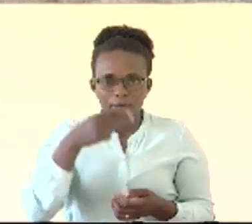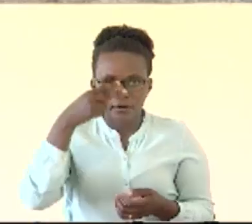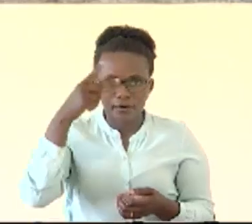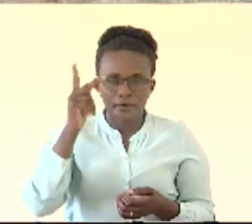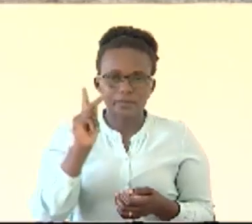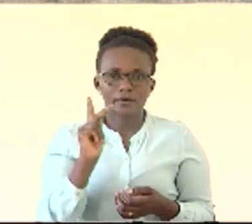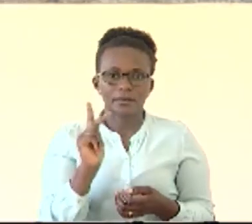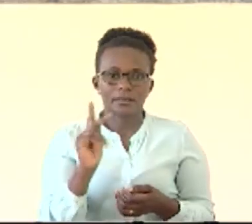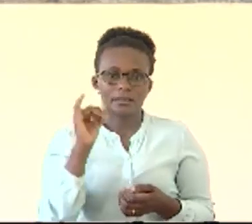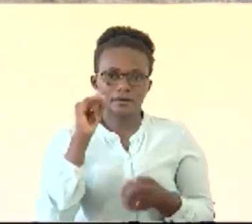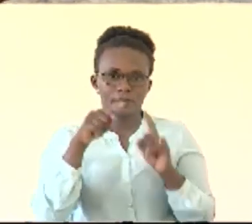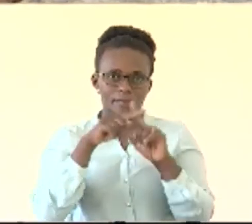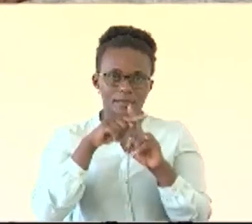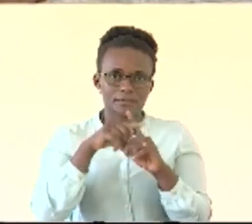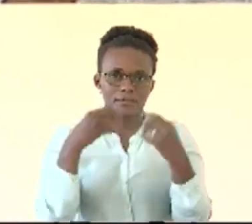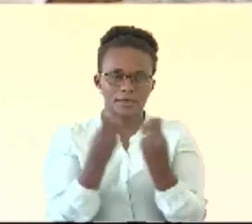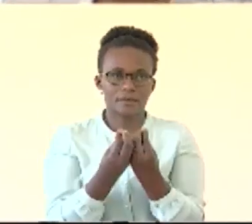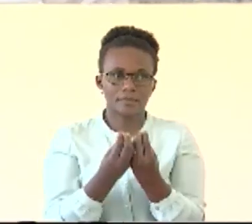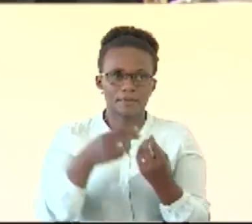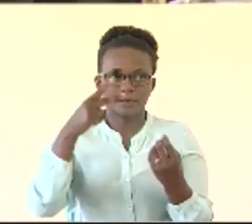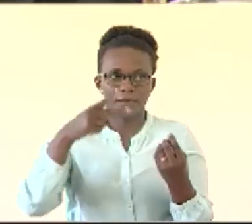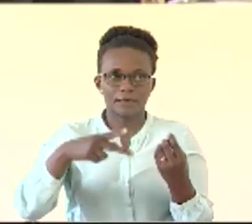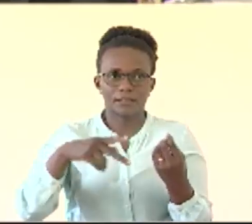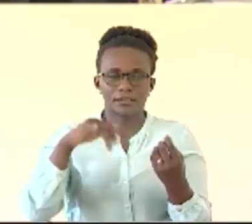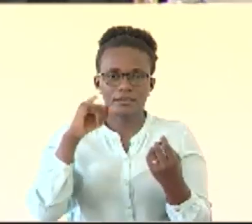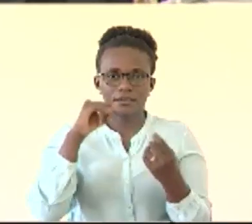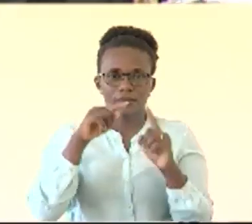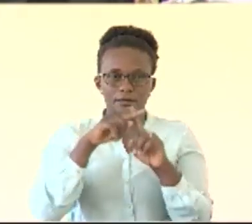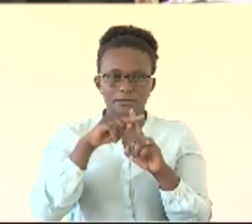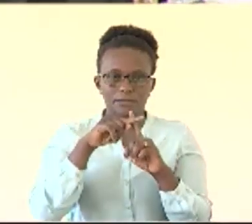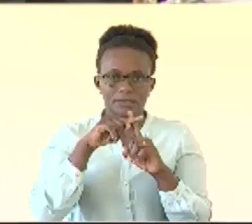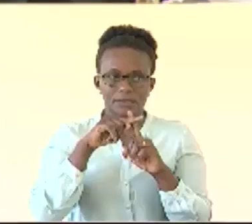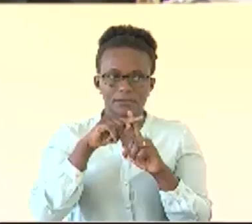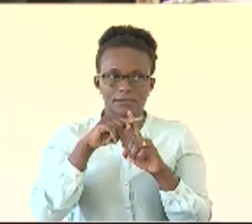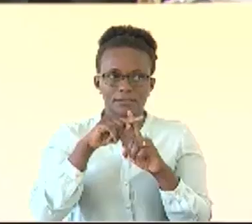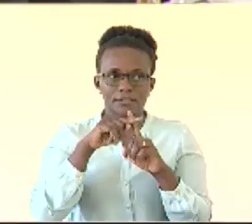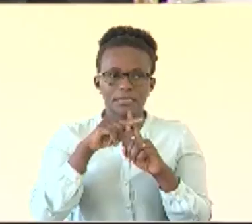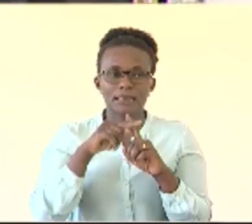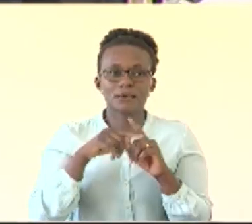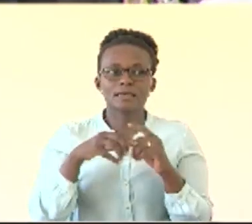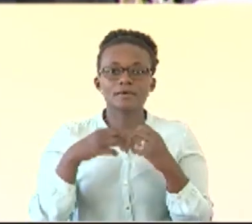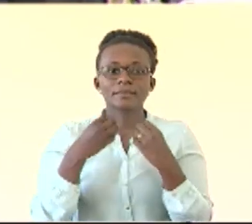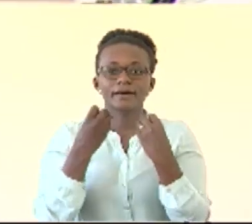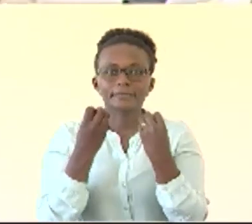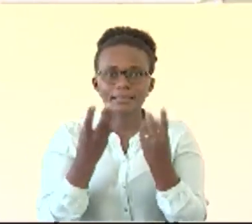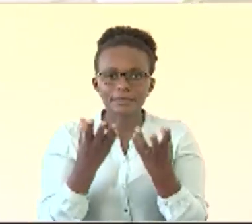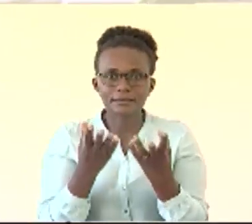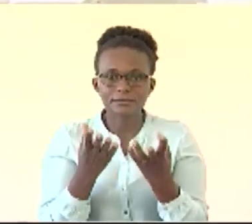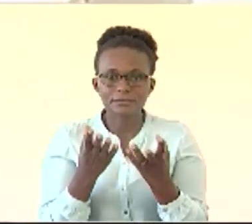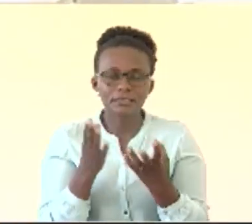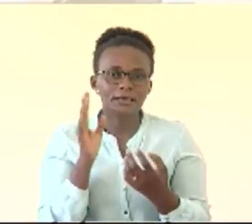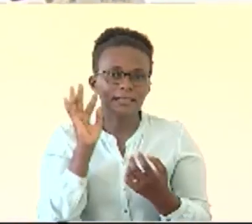discharge. So we have a colorless gas. The colorless gas was forming on this electrode. So this